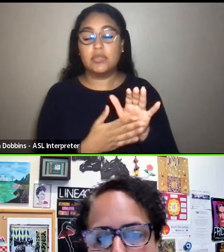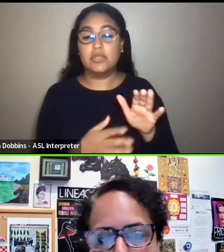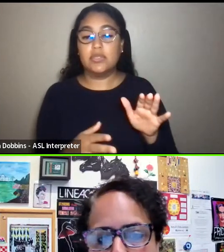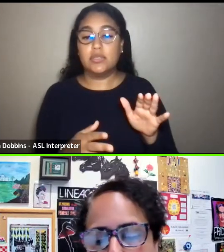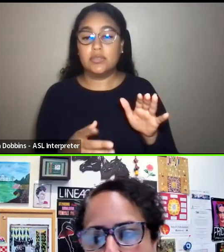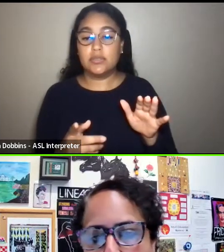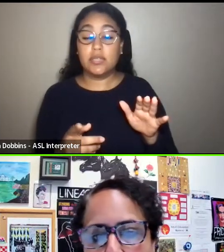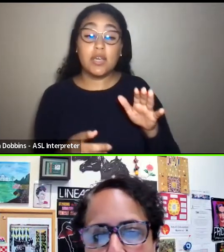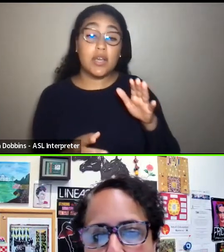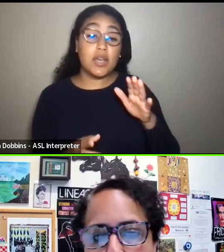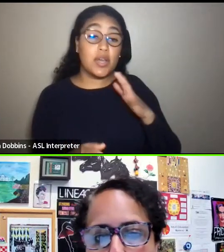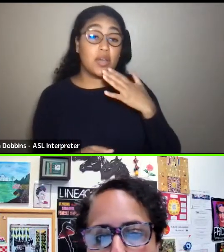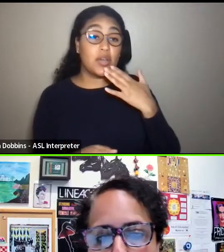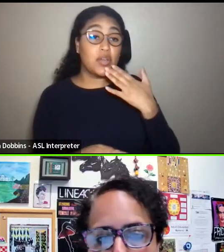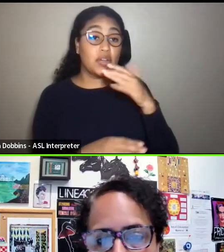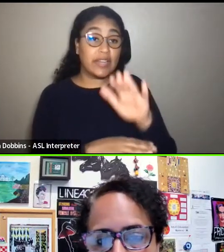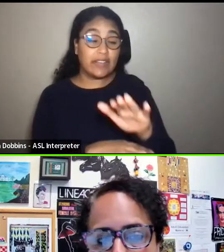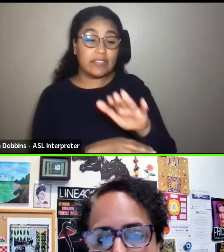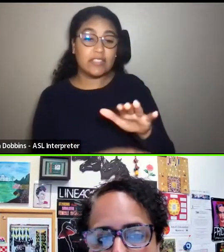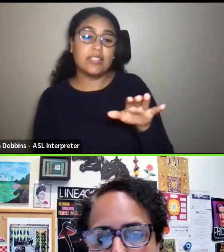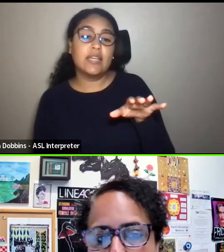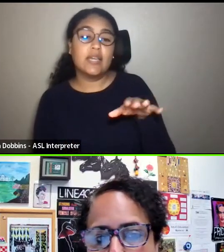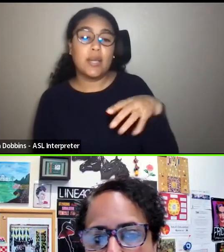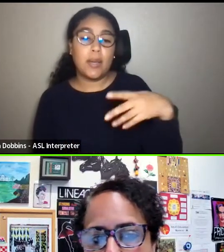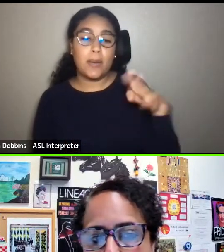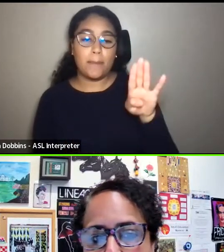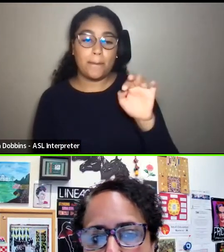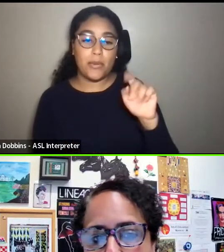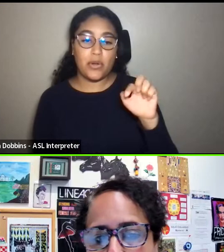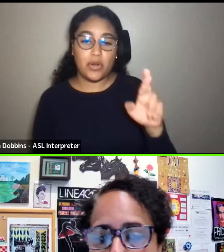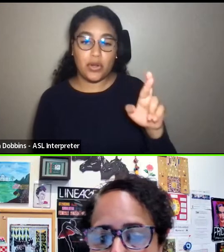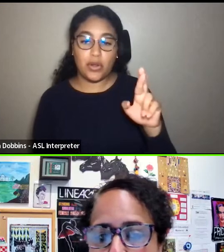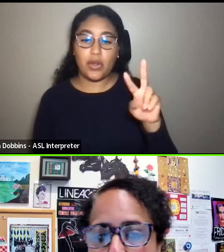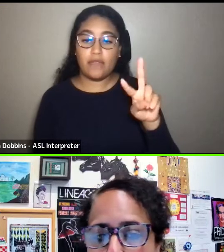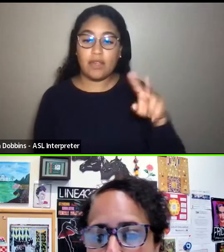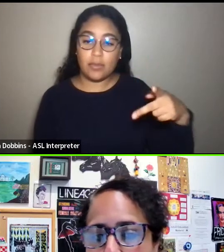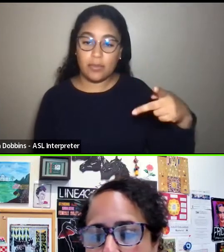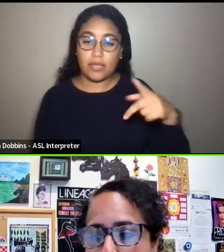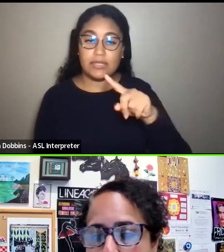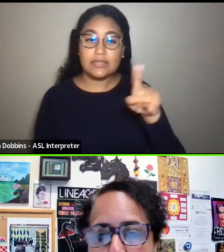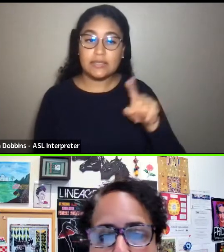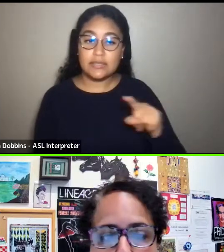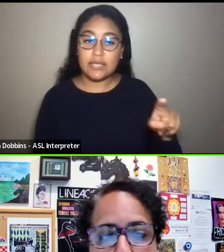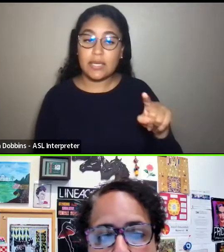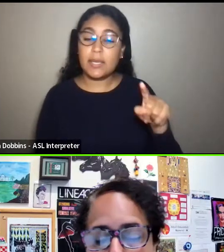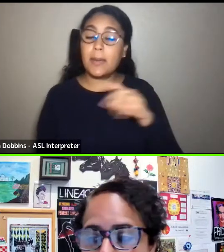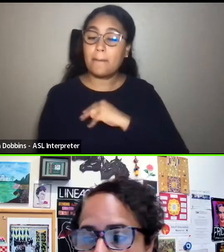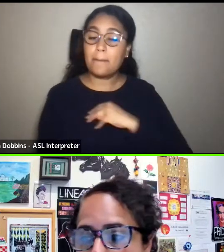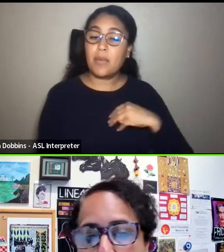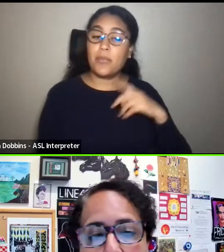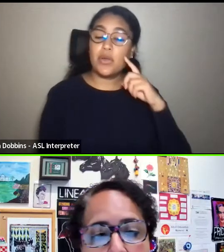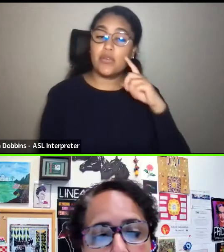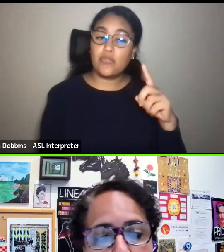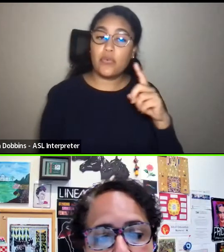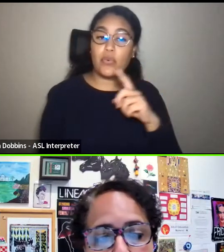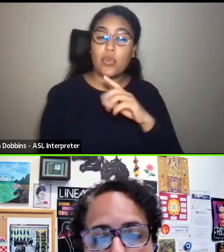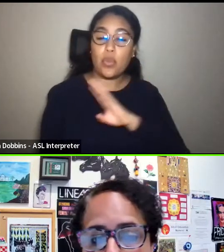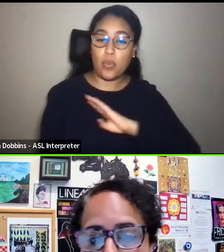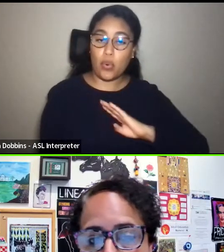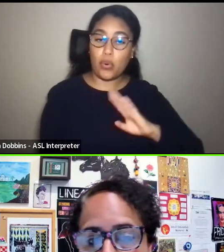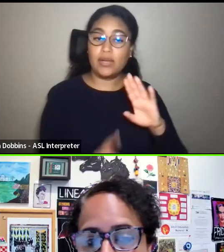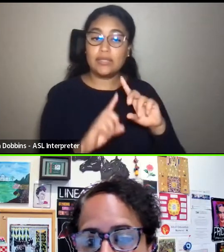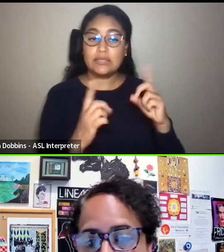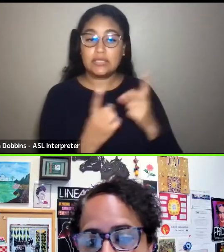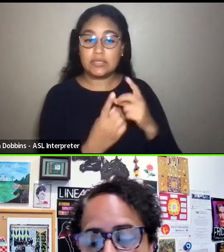Good evening, Superintendent Booker, Board President Land, Vice President Andrade Zuniga, members of the board and district cabinet. I am